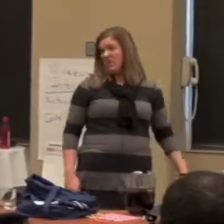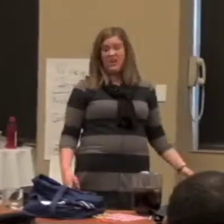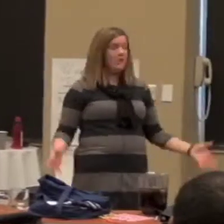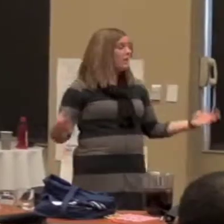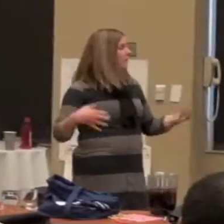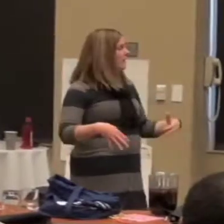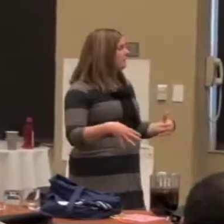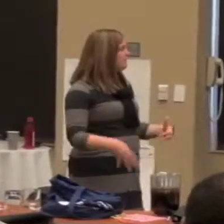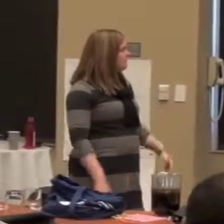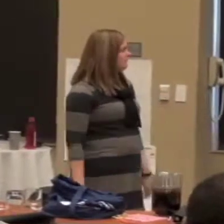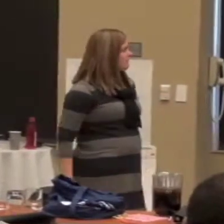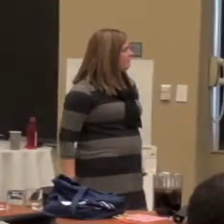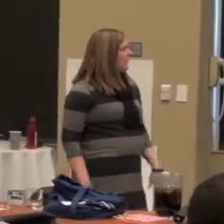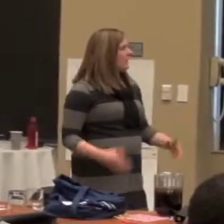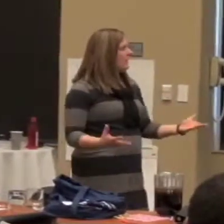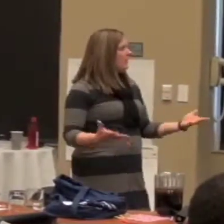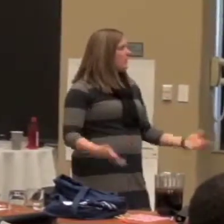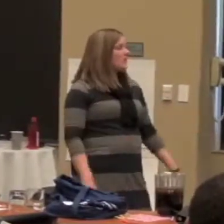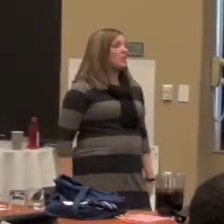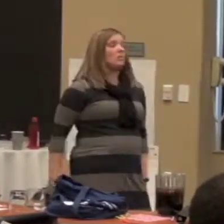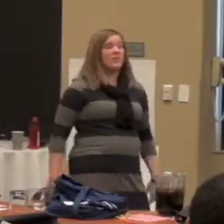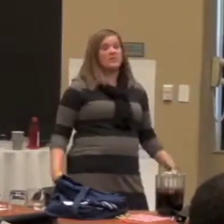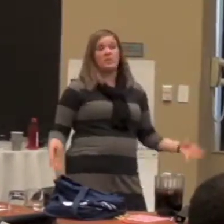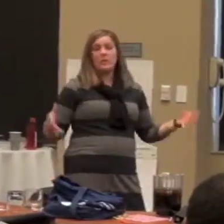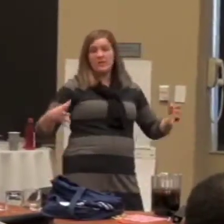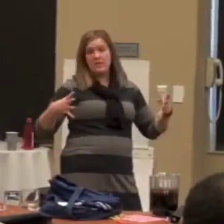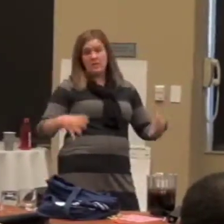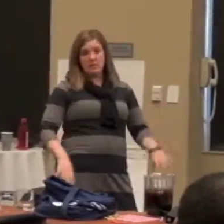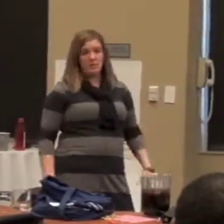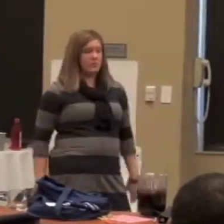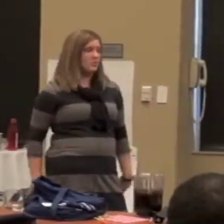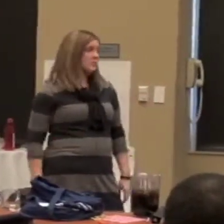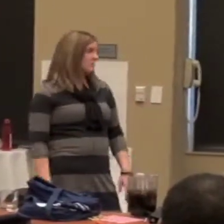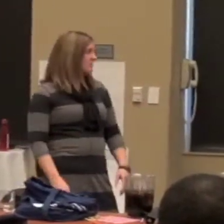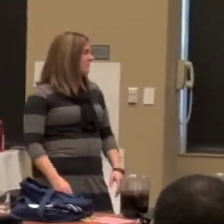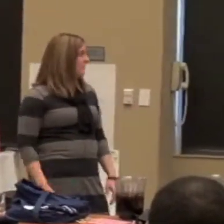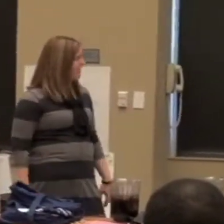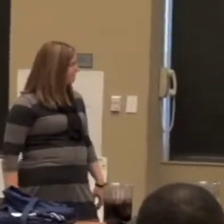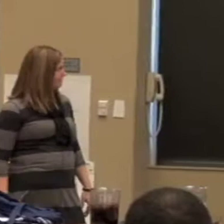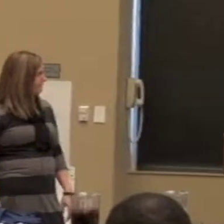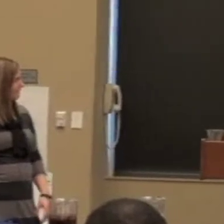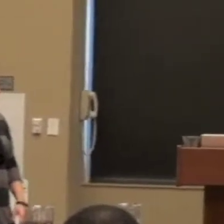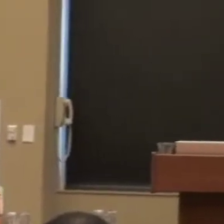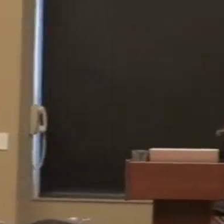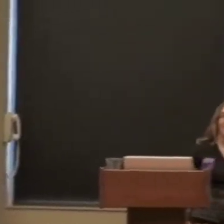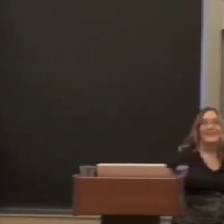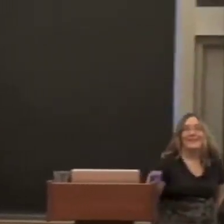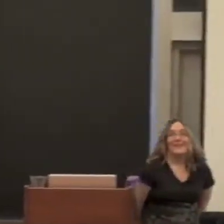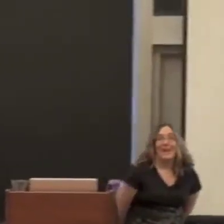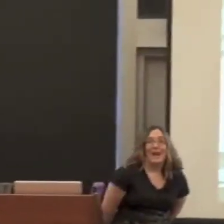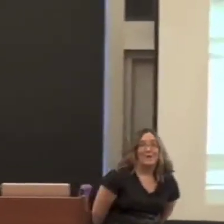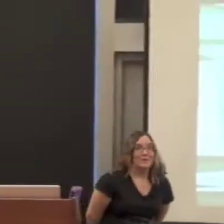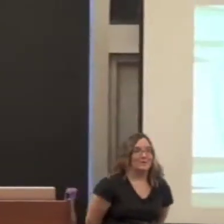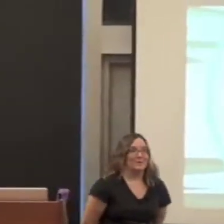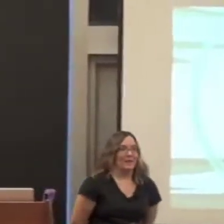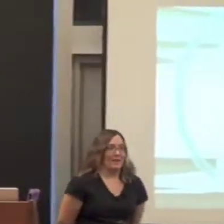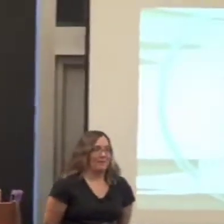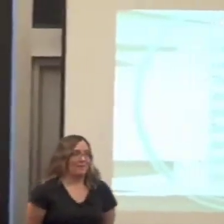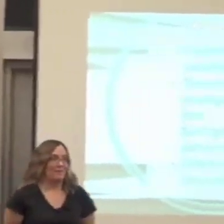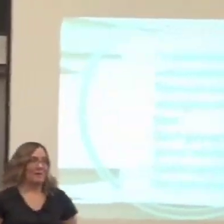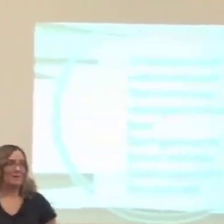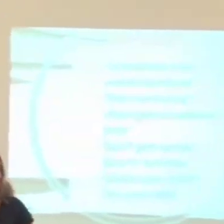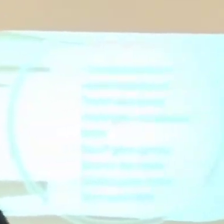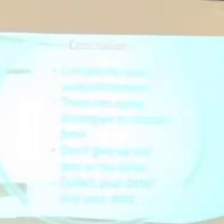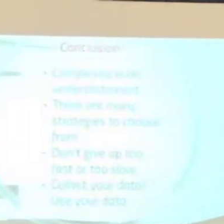person-centered planning, but in the end, it's a great team approach. It's fun. I know that was a lot